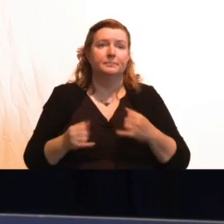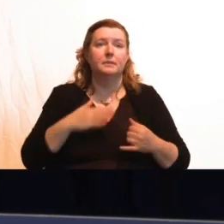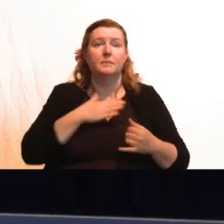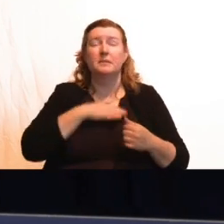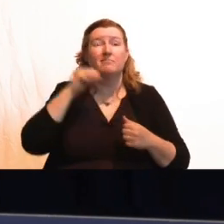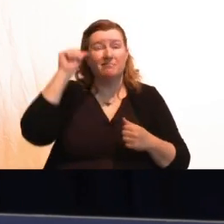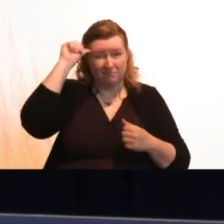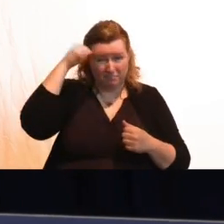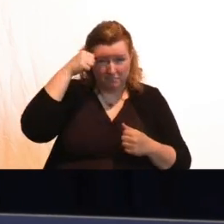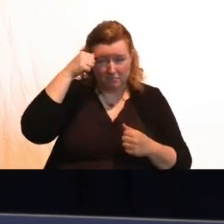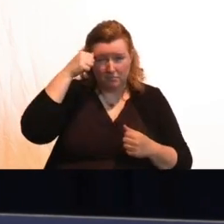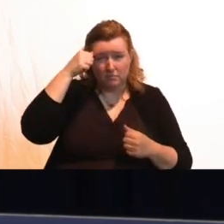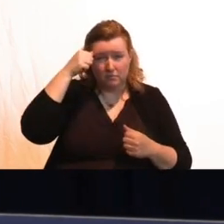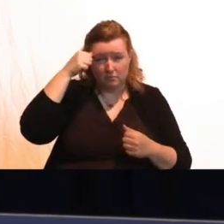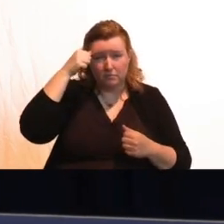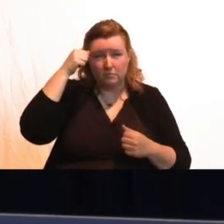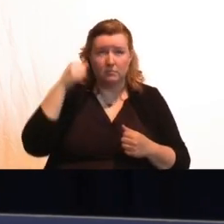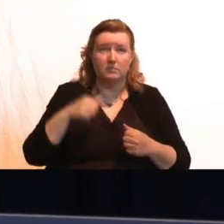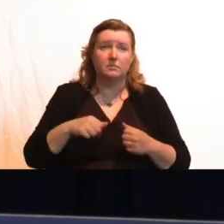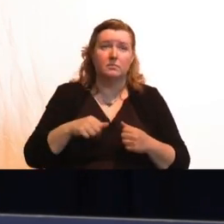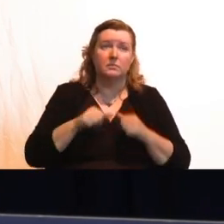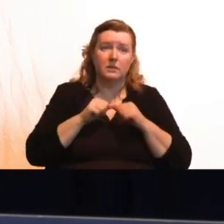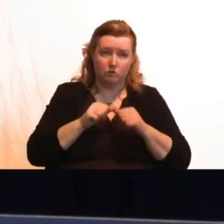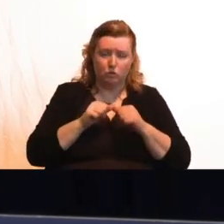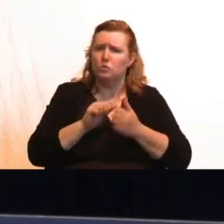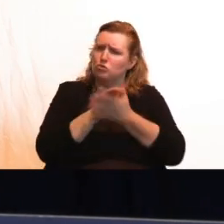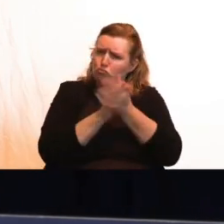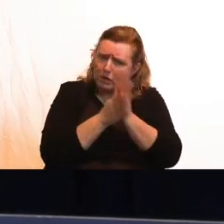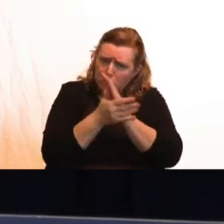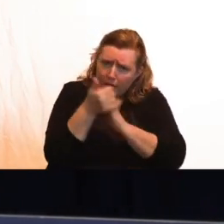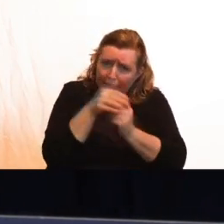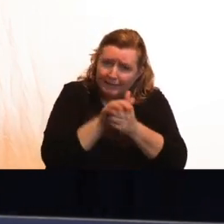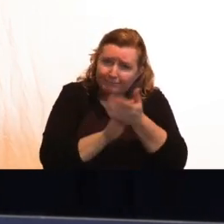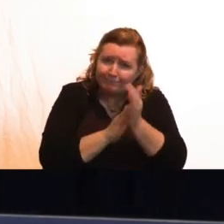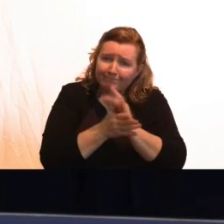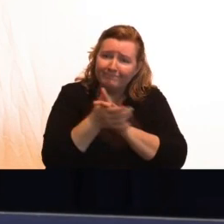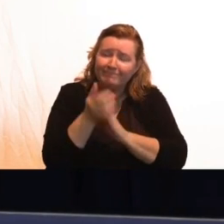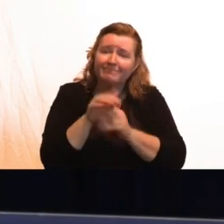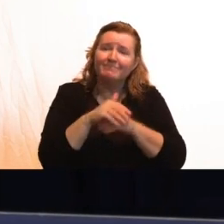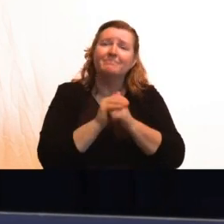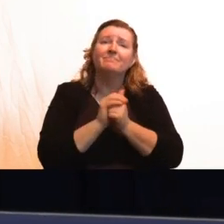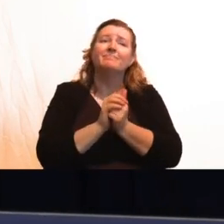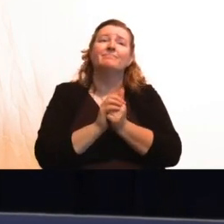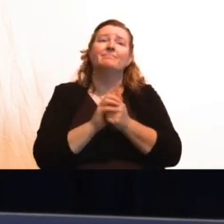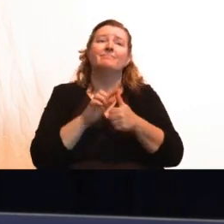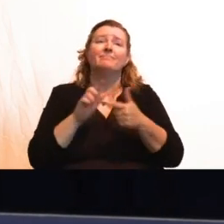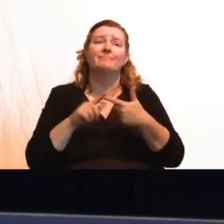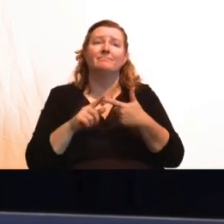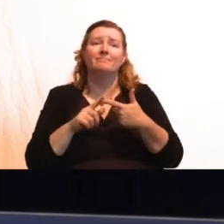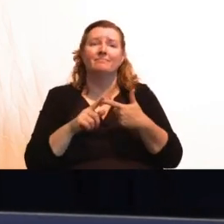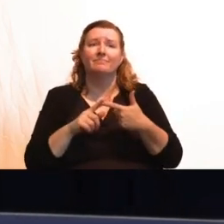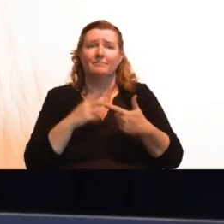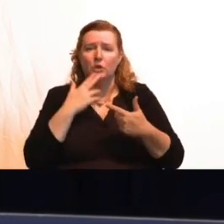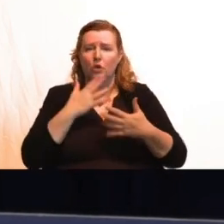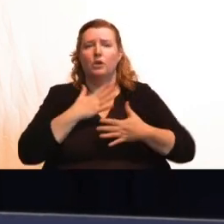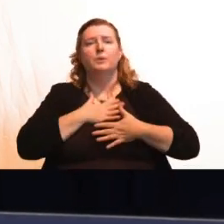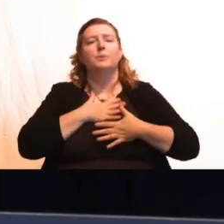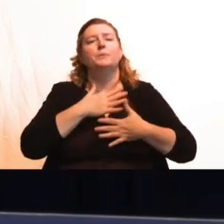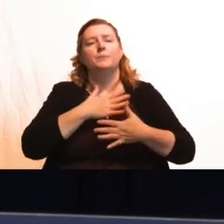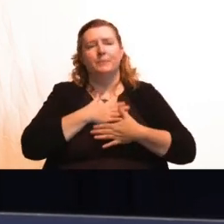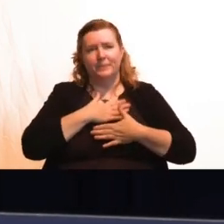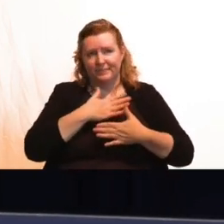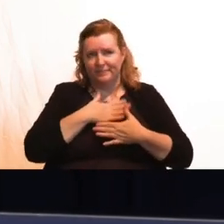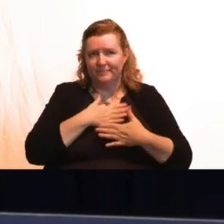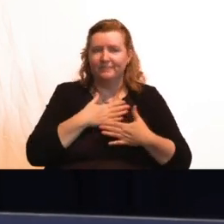practice respiratory hygiene, physically distance, stay home when you're sick, and get vaccinated and boosted to